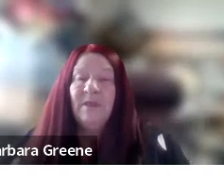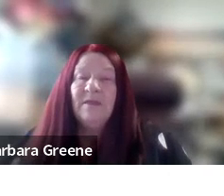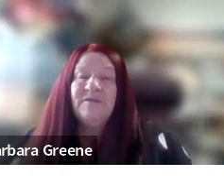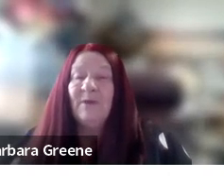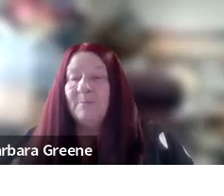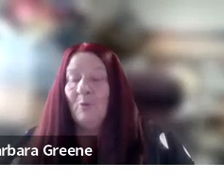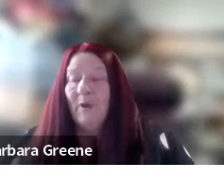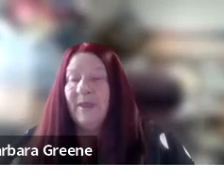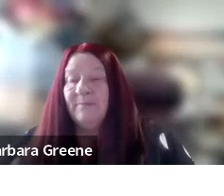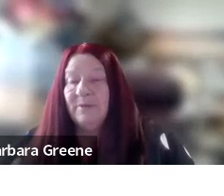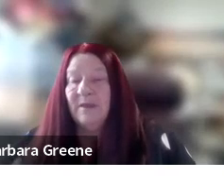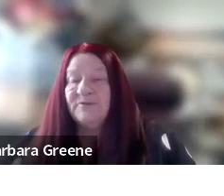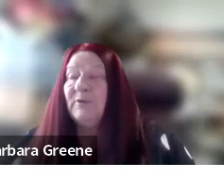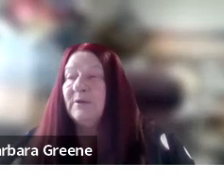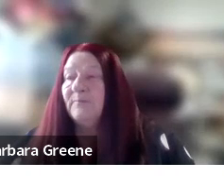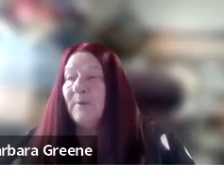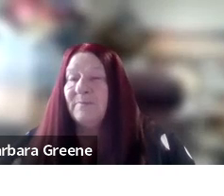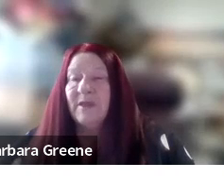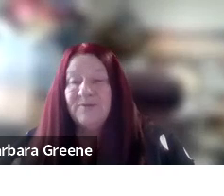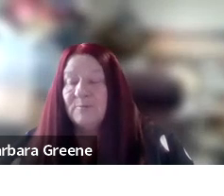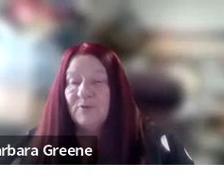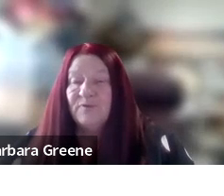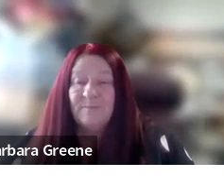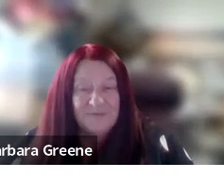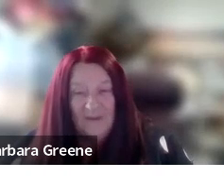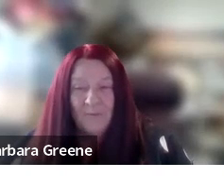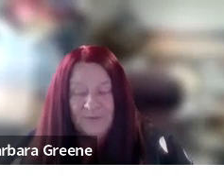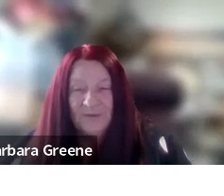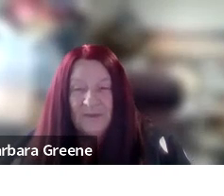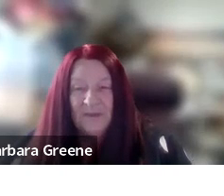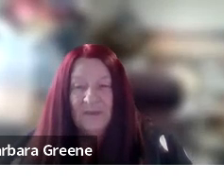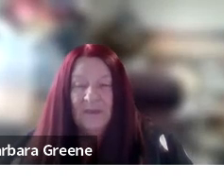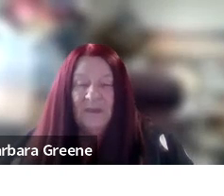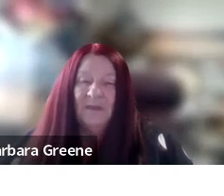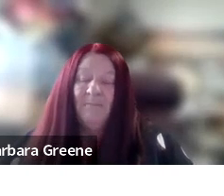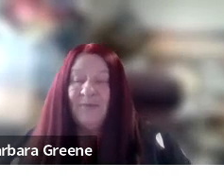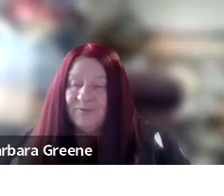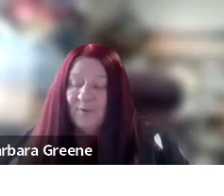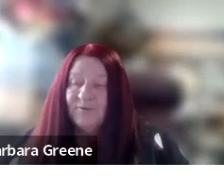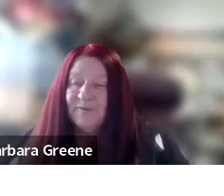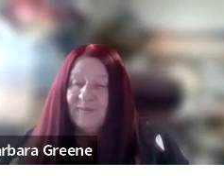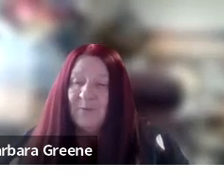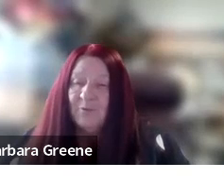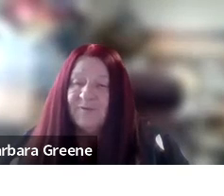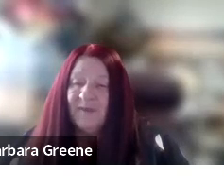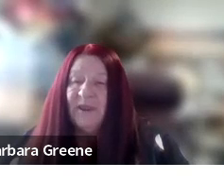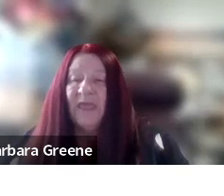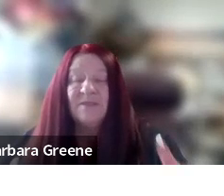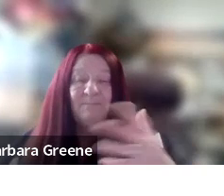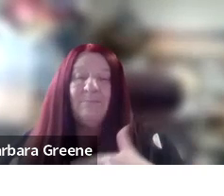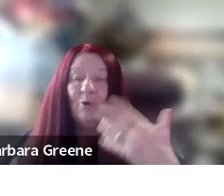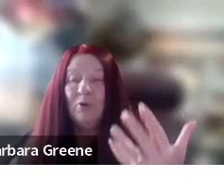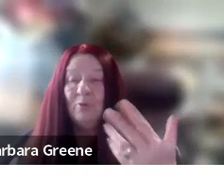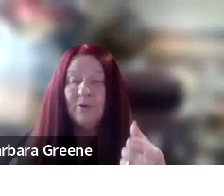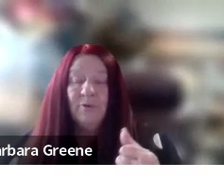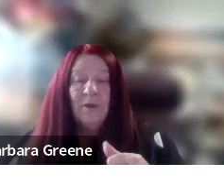really develop a way to hear from the customers themselves. about the services that they were receiving and